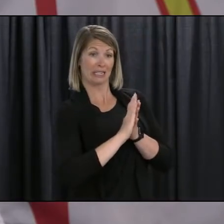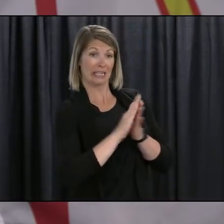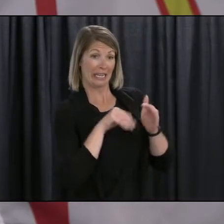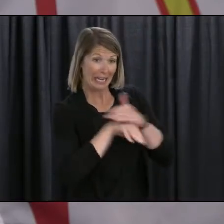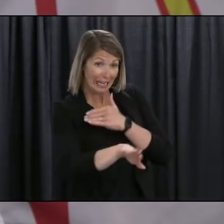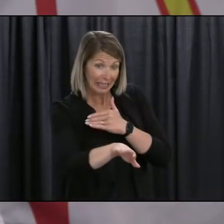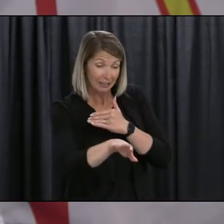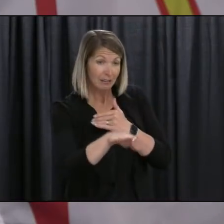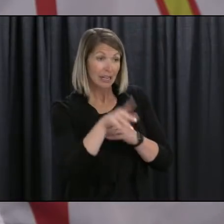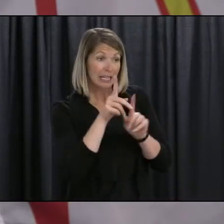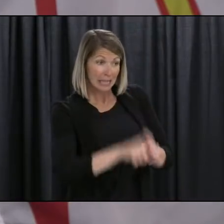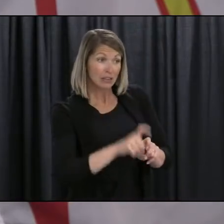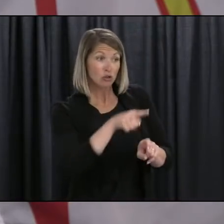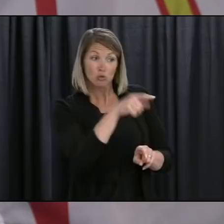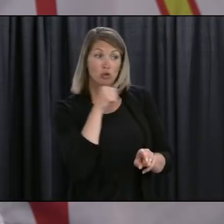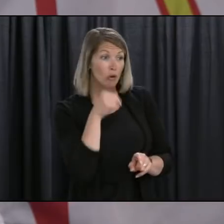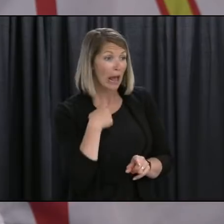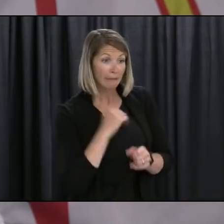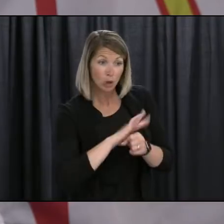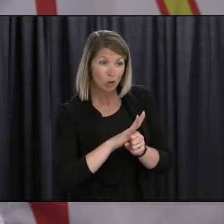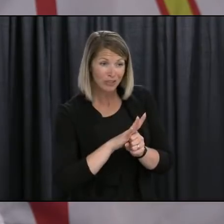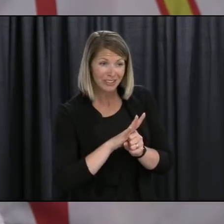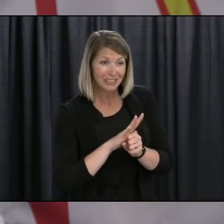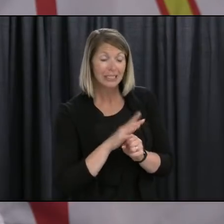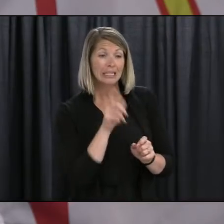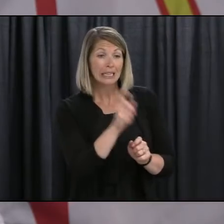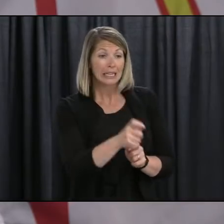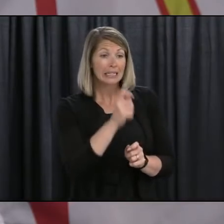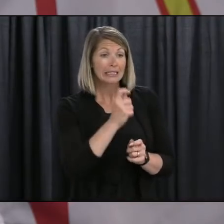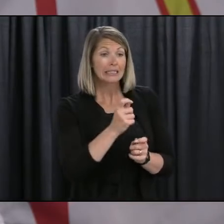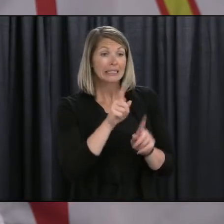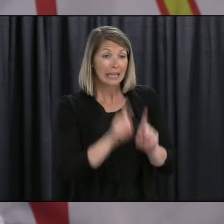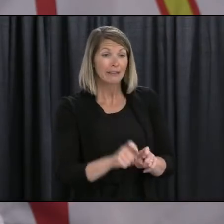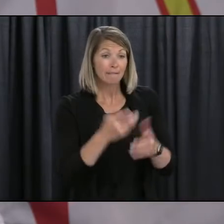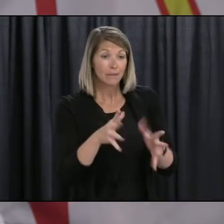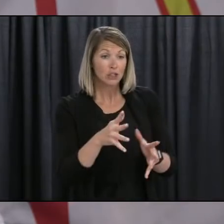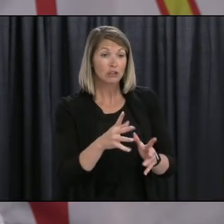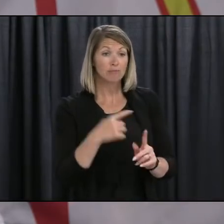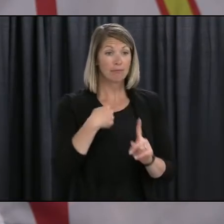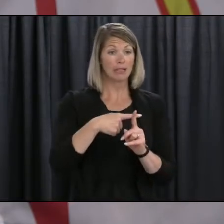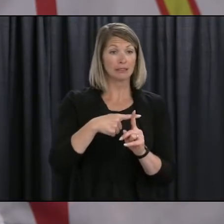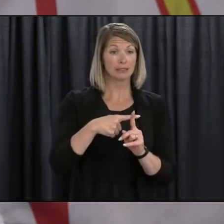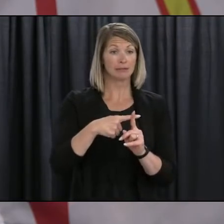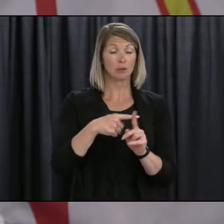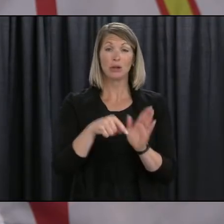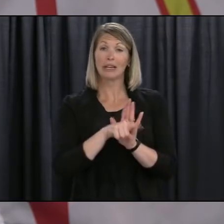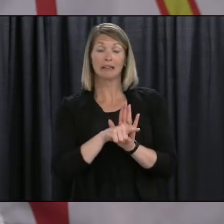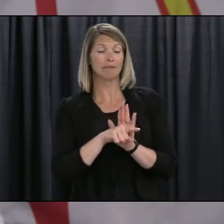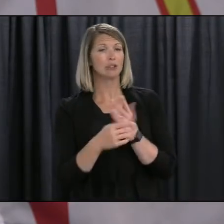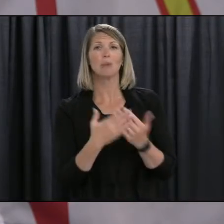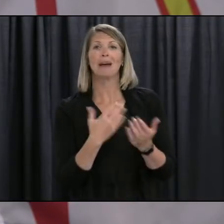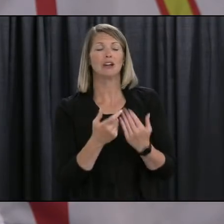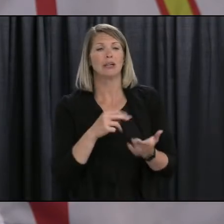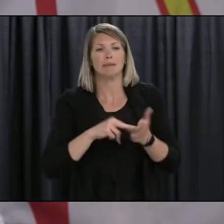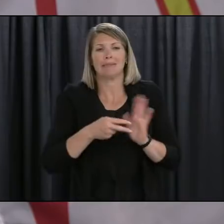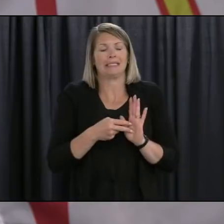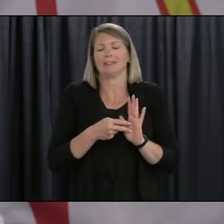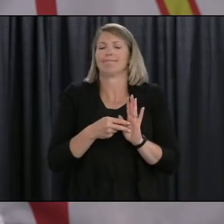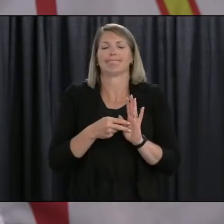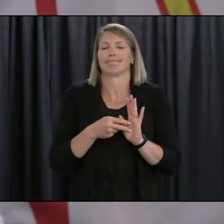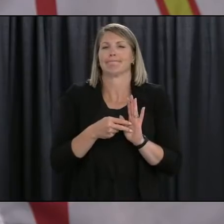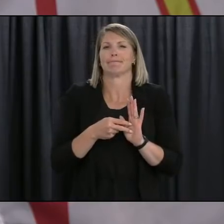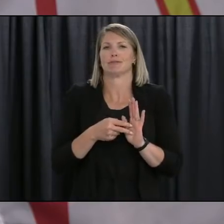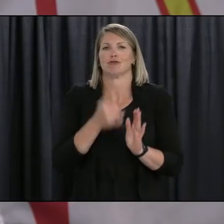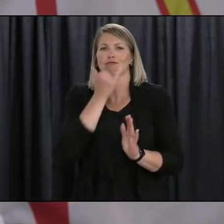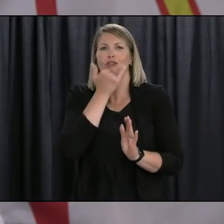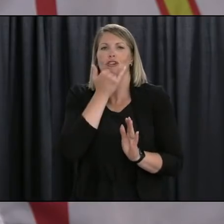the province to ensure that they don't have the disease, then it's not particularly useful in that regard. Now,